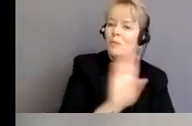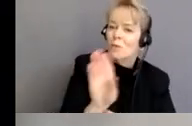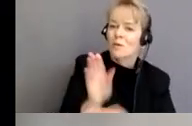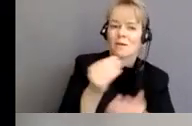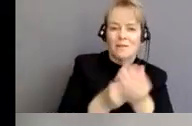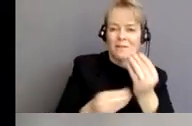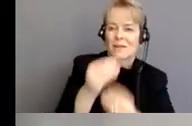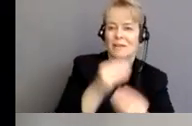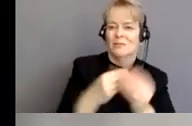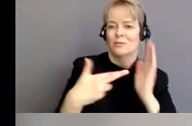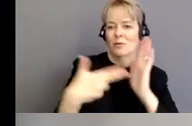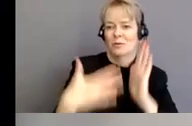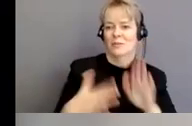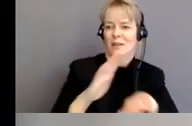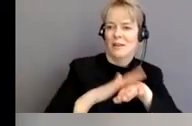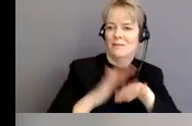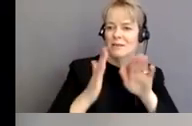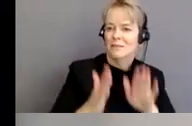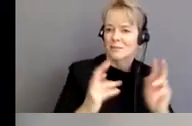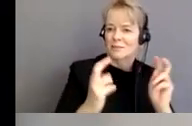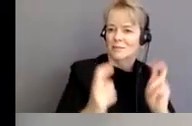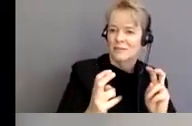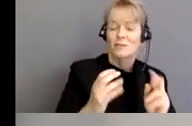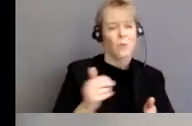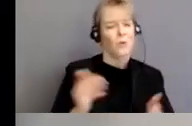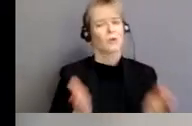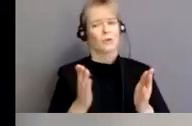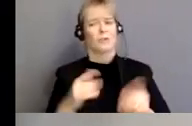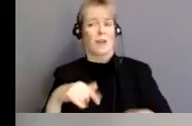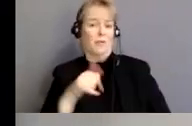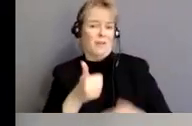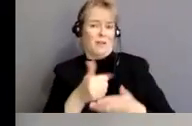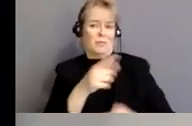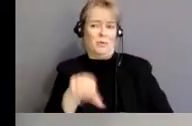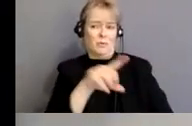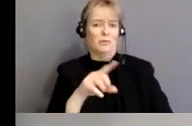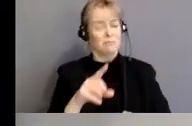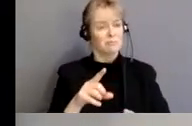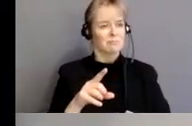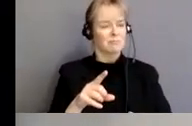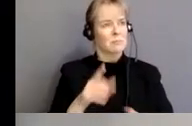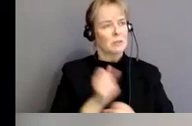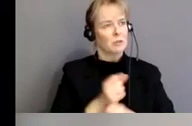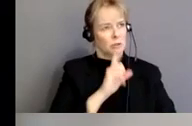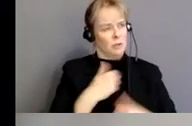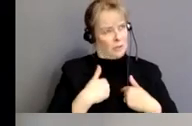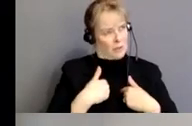this period you are making good decisions to help you manage your finances. Next slide,